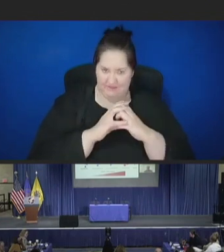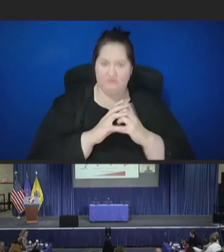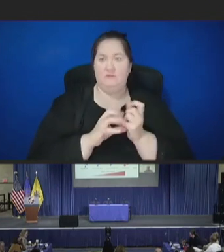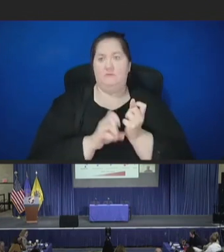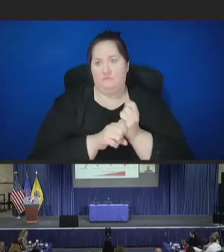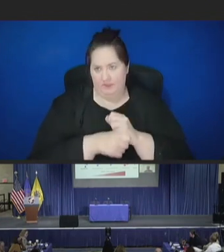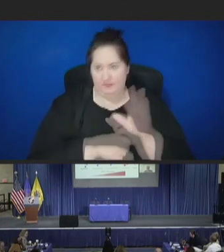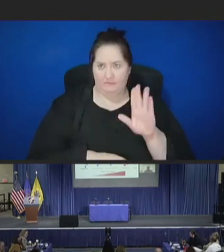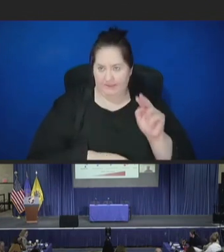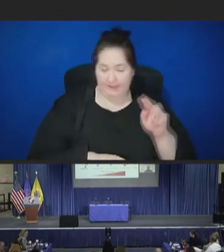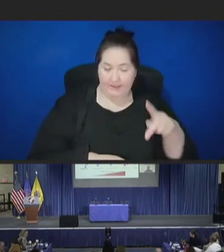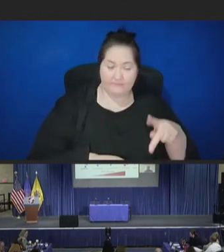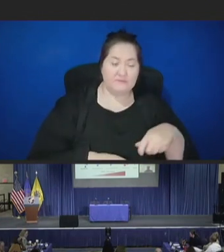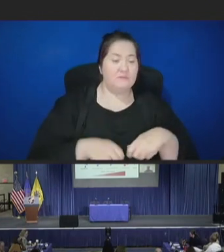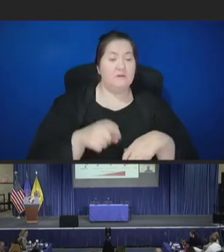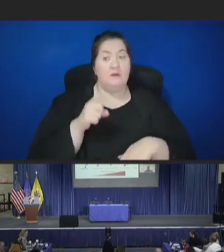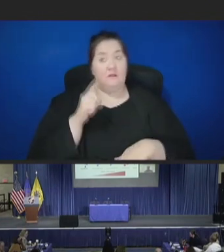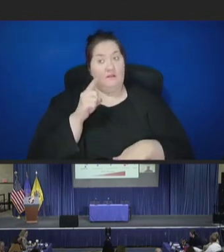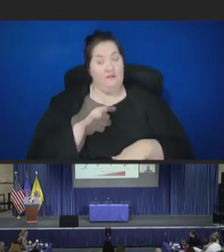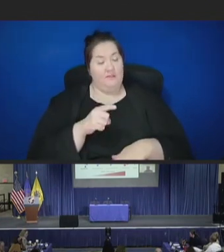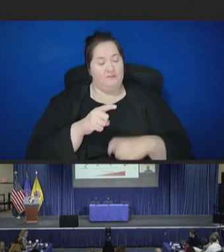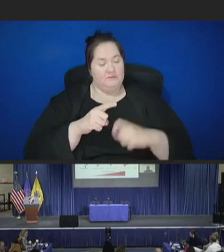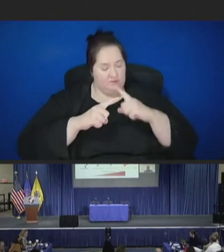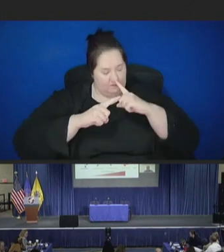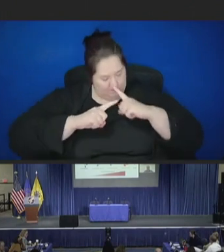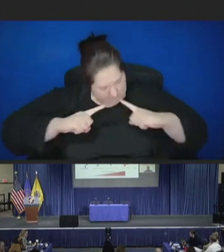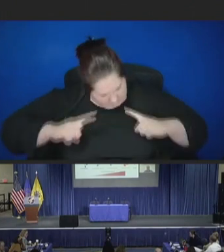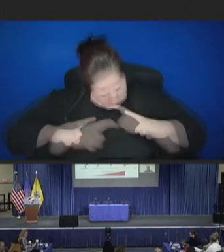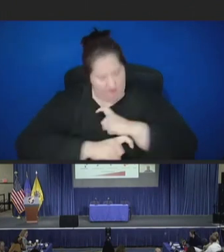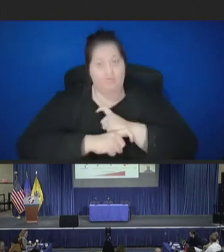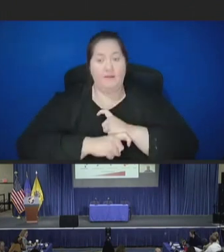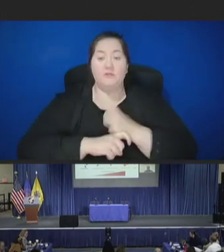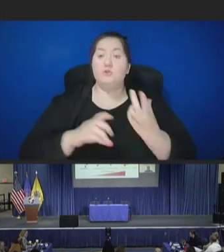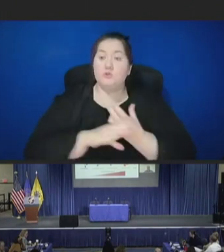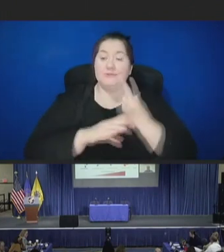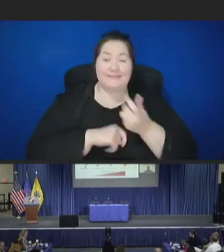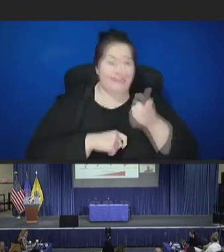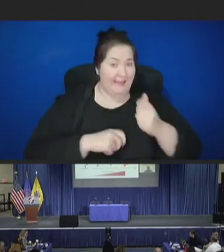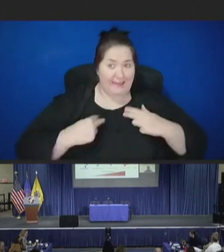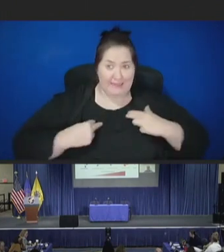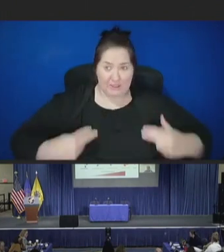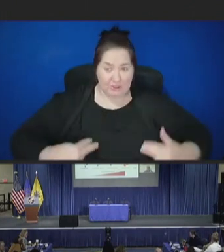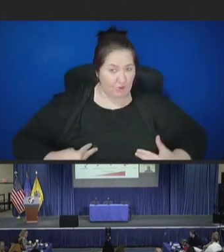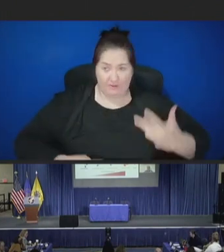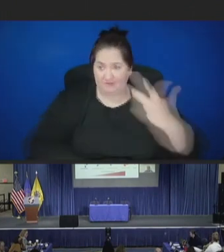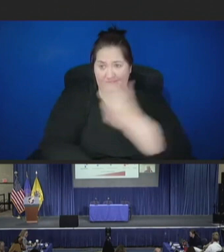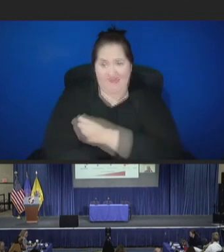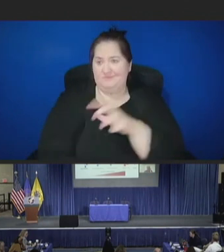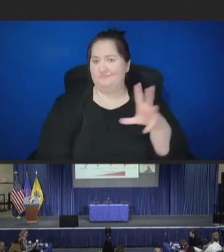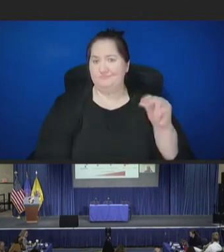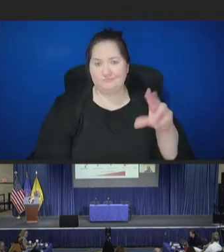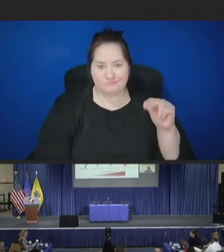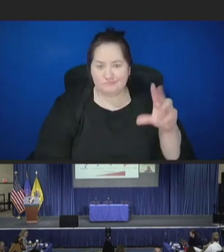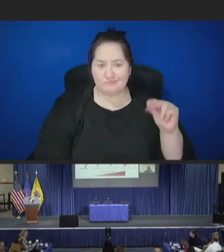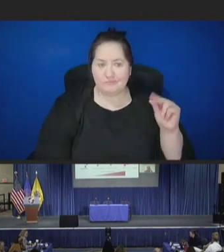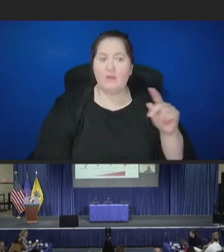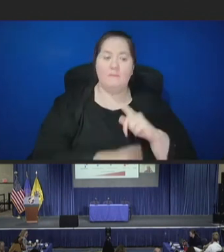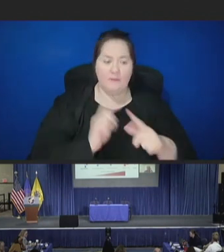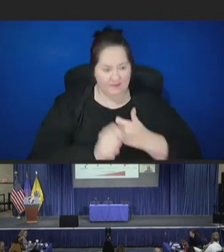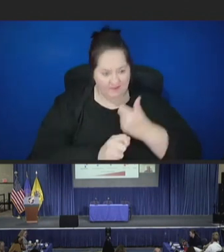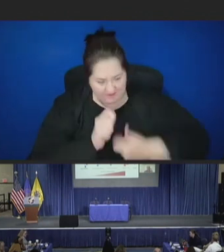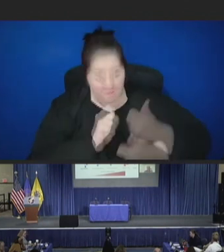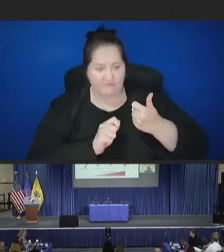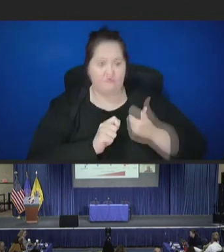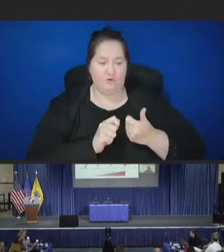strategy that, hasn't been used in any human licensed vaccine. But it does have the advantage that at every stage, at